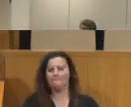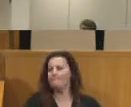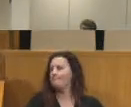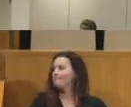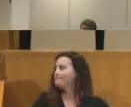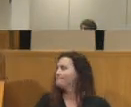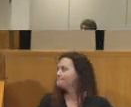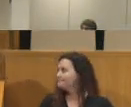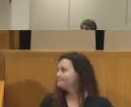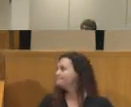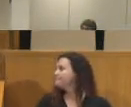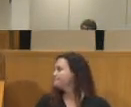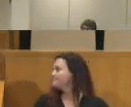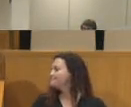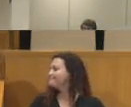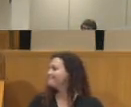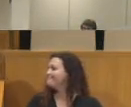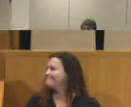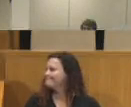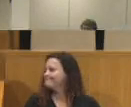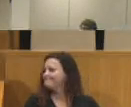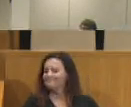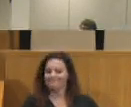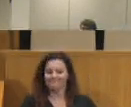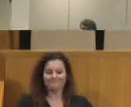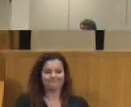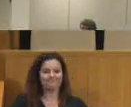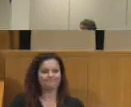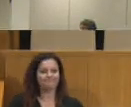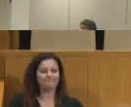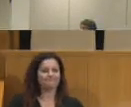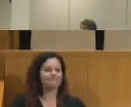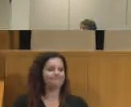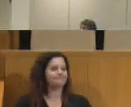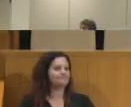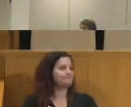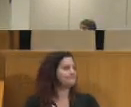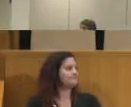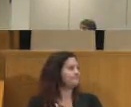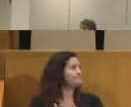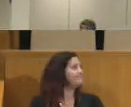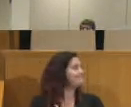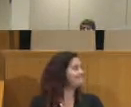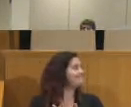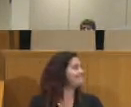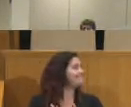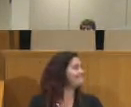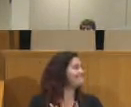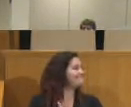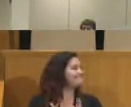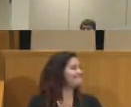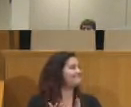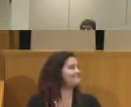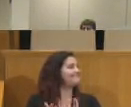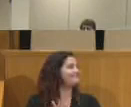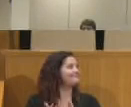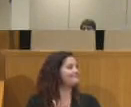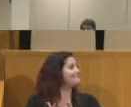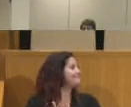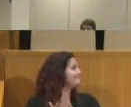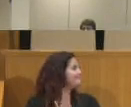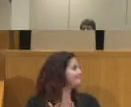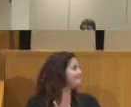Okay, several seconds. So are there any other nominations? All right, hearing none, I'm going to ask